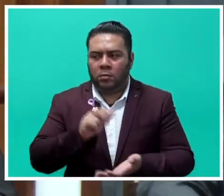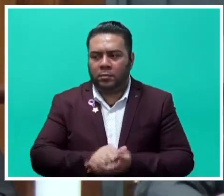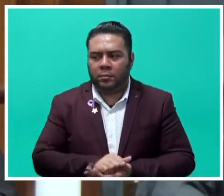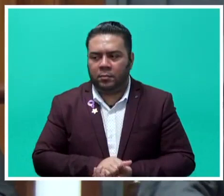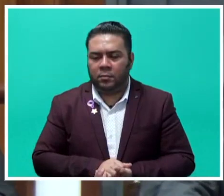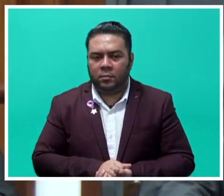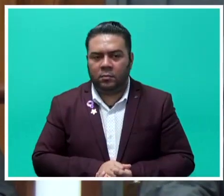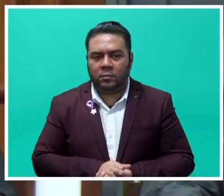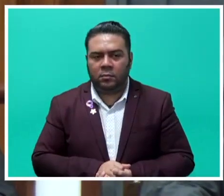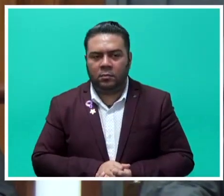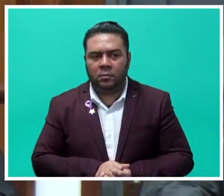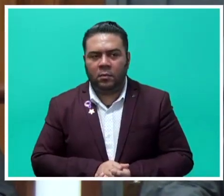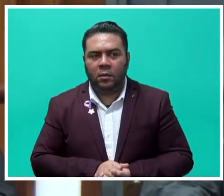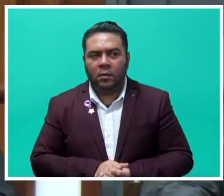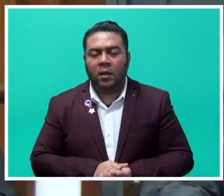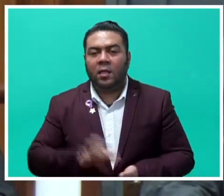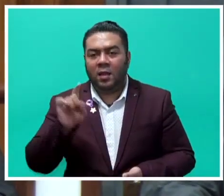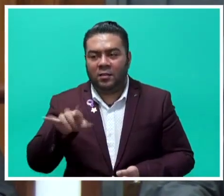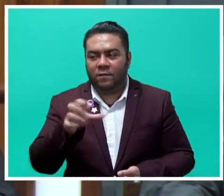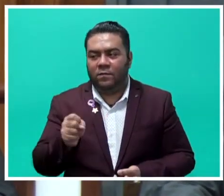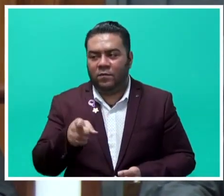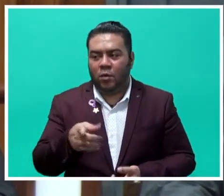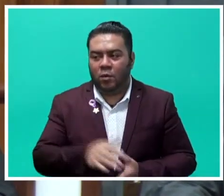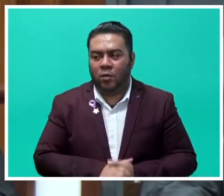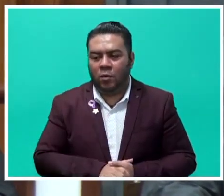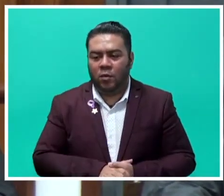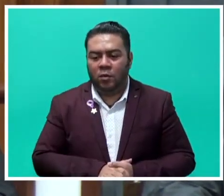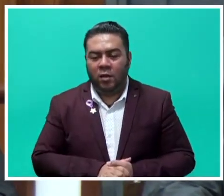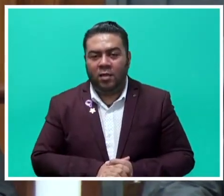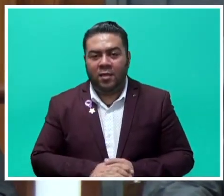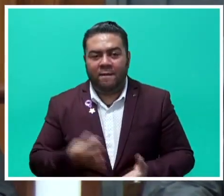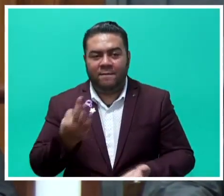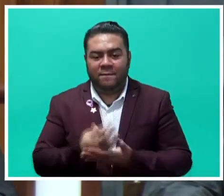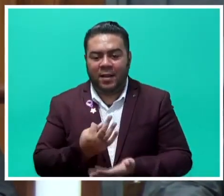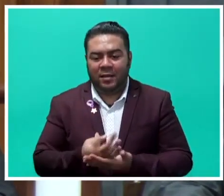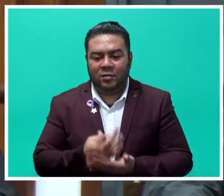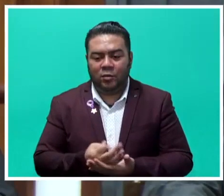The criteria then was for residential lease title holders only.